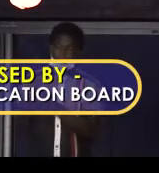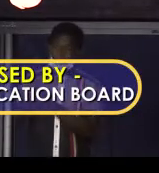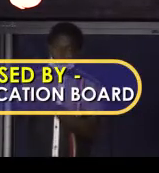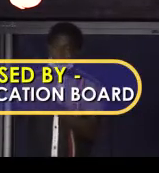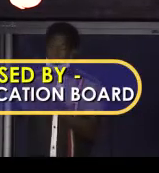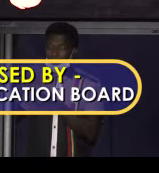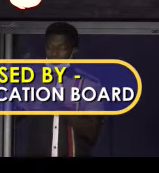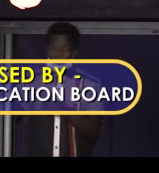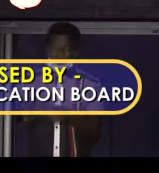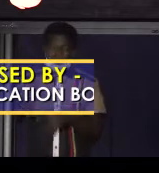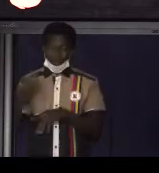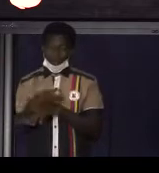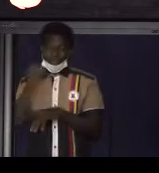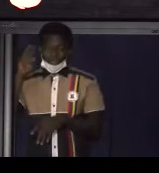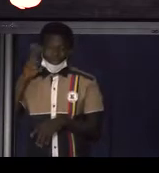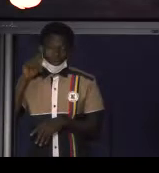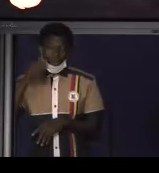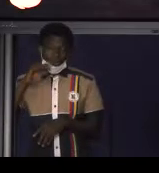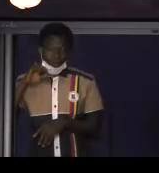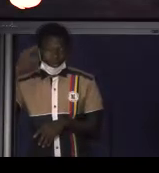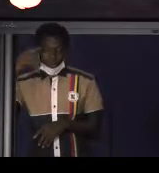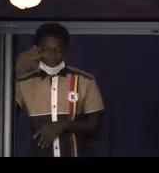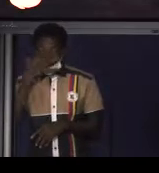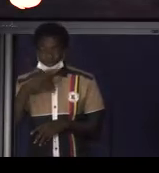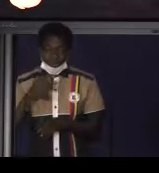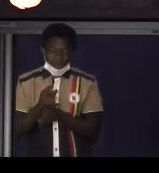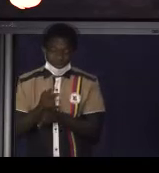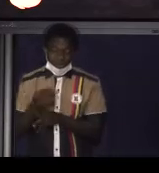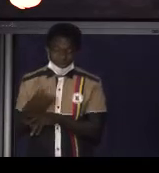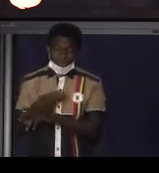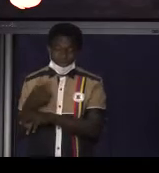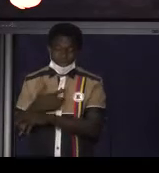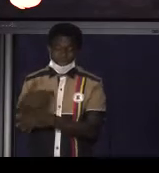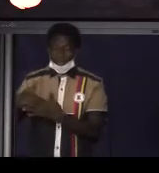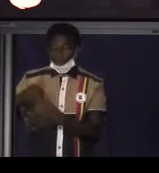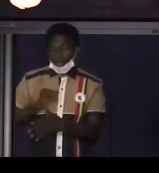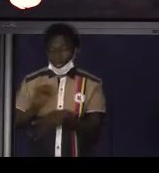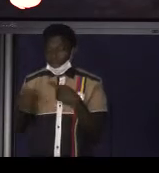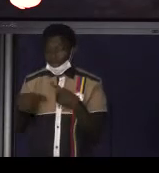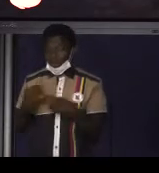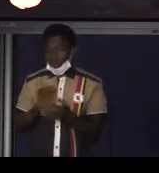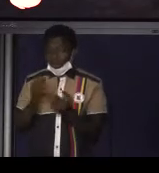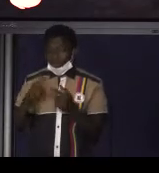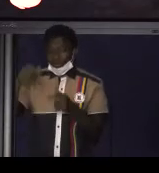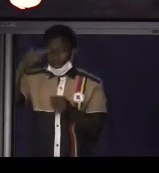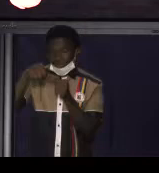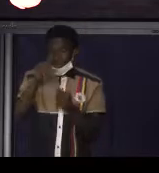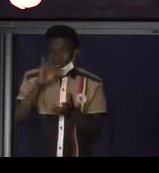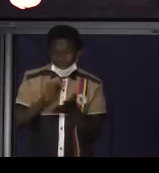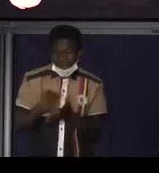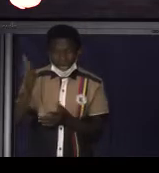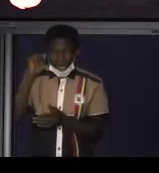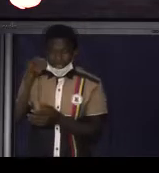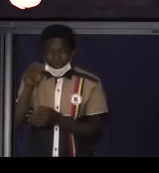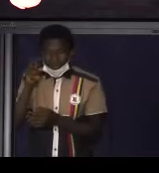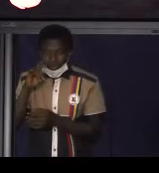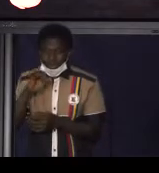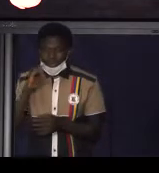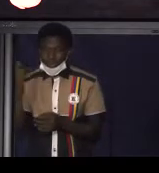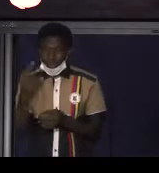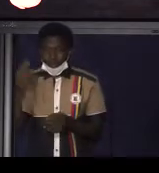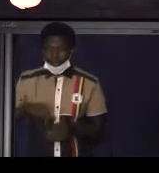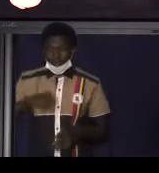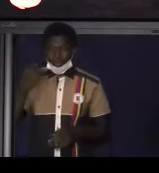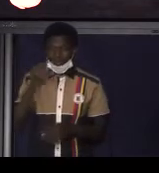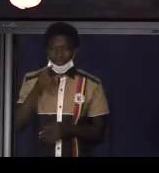Agbaje, for a beautifully packaged mathematics lesson. Before I go, I want to remind you that Auntie Fumi is